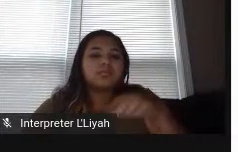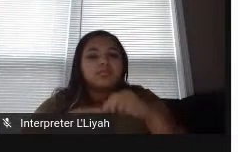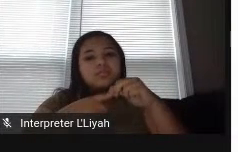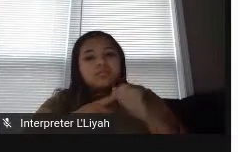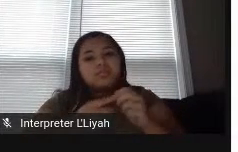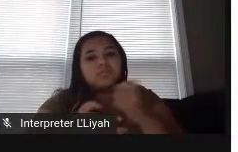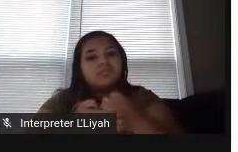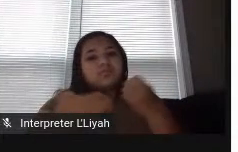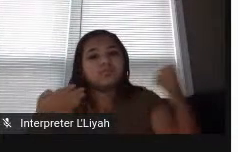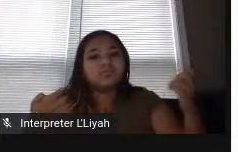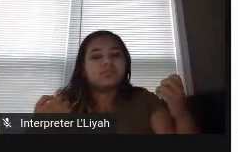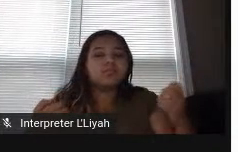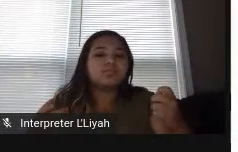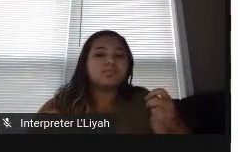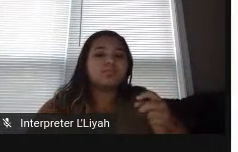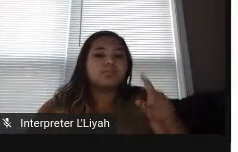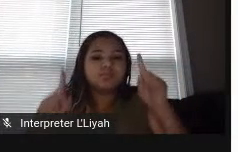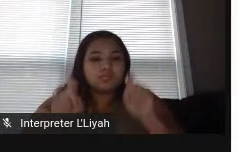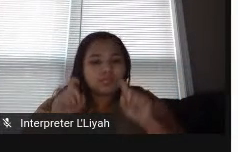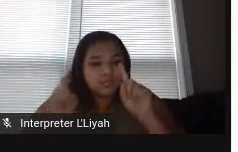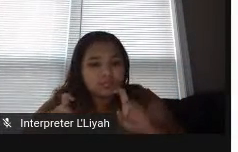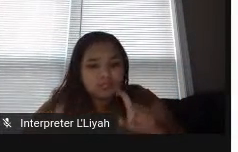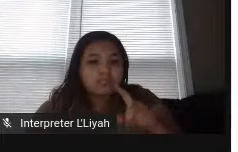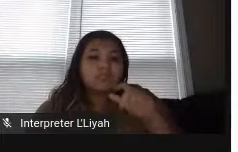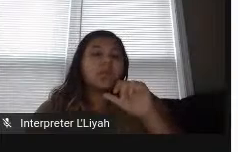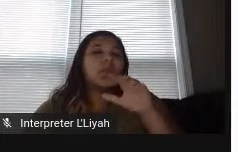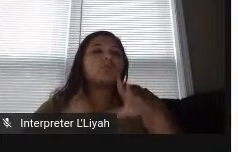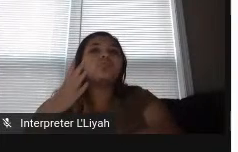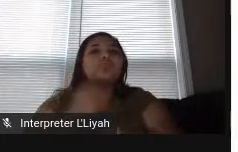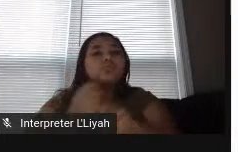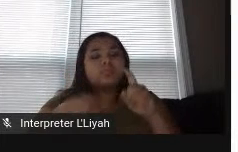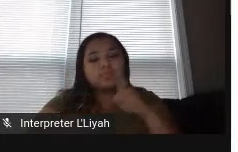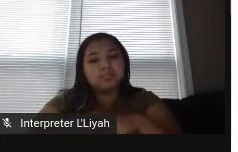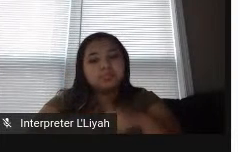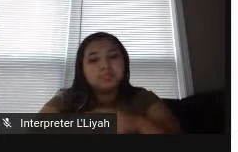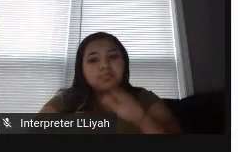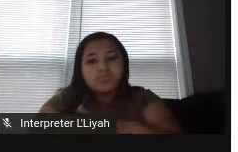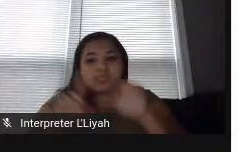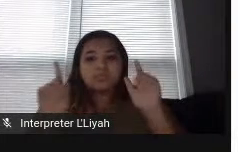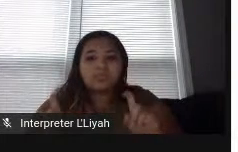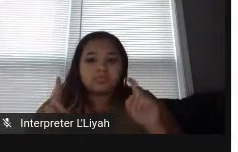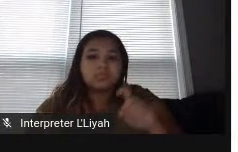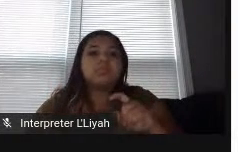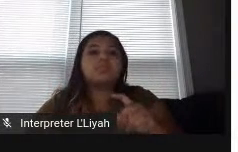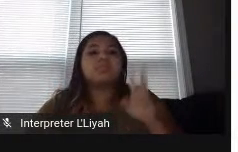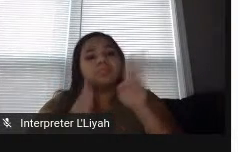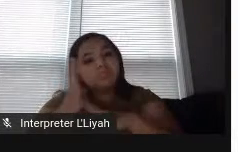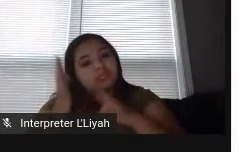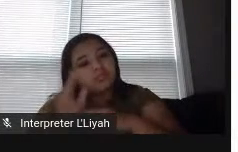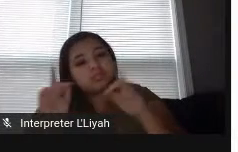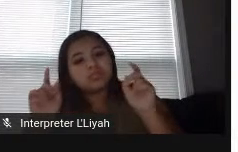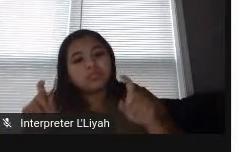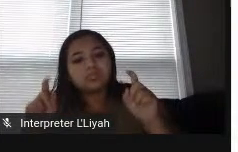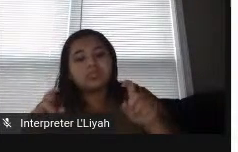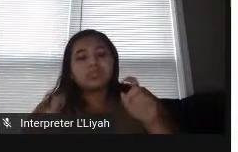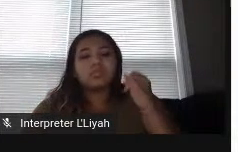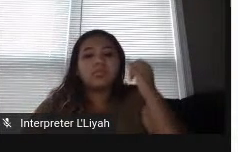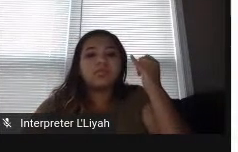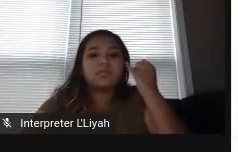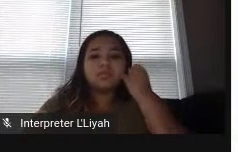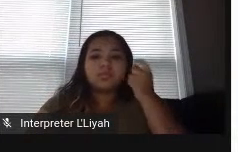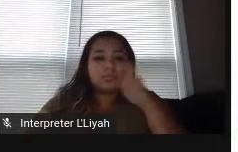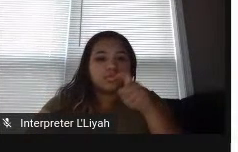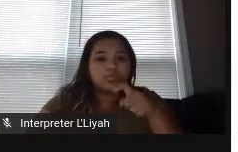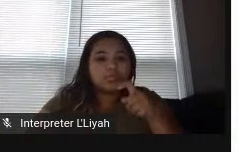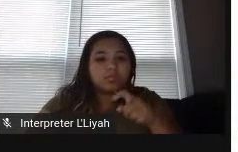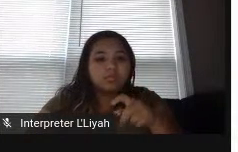special equipment or testing, extra time on testing read to them, whatever, if